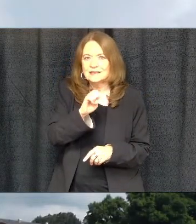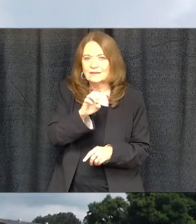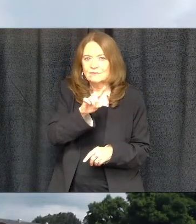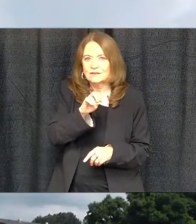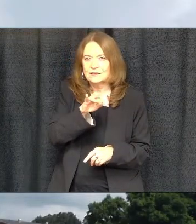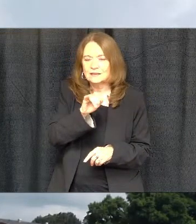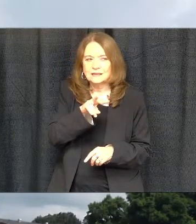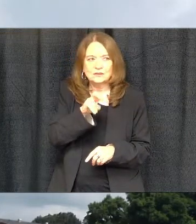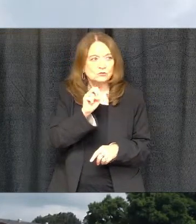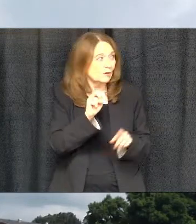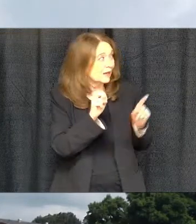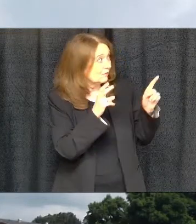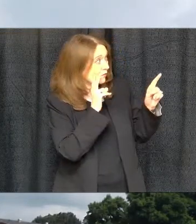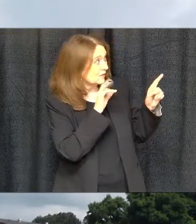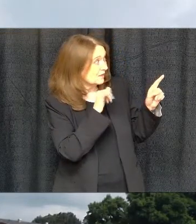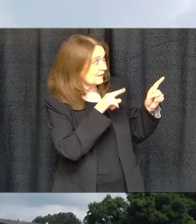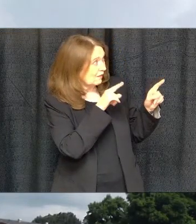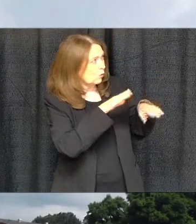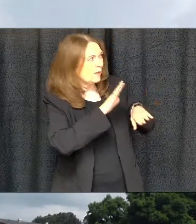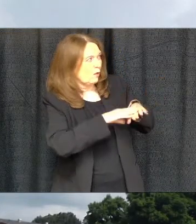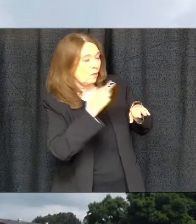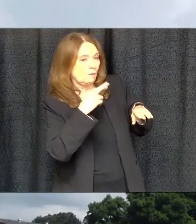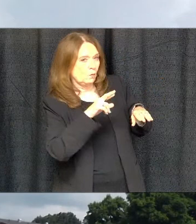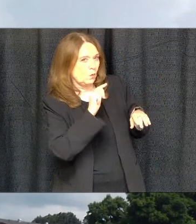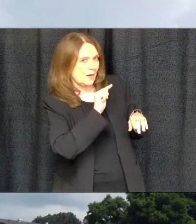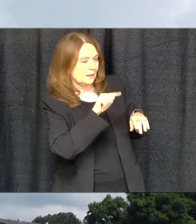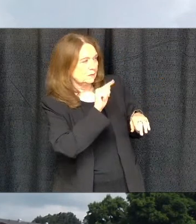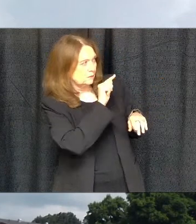from Stephanie Drive. The site would be on the right.